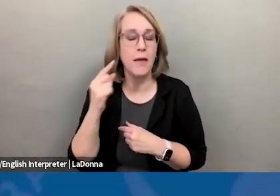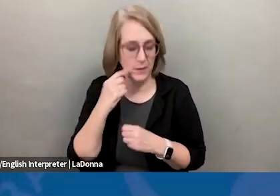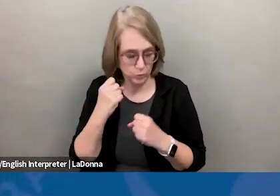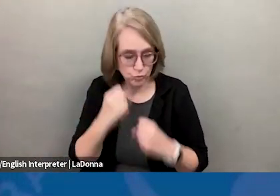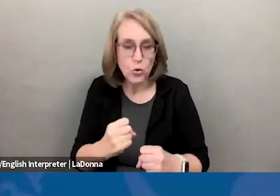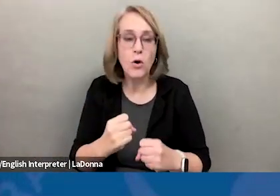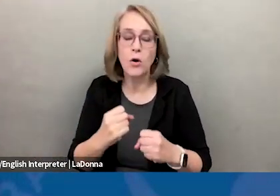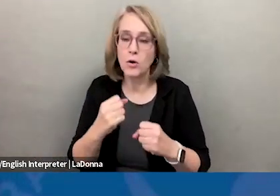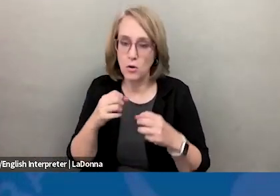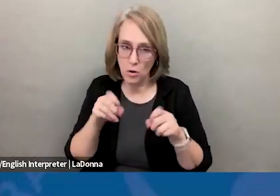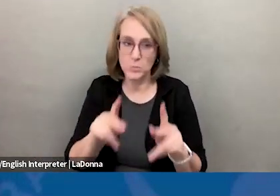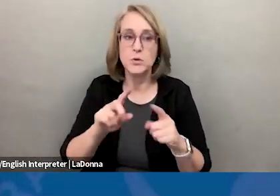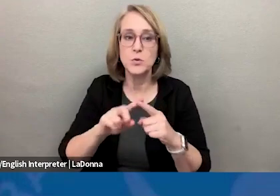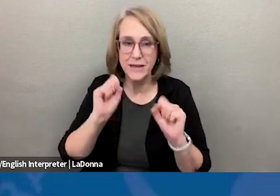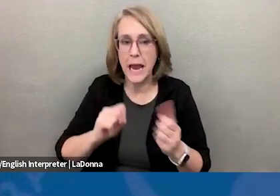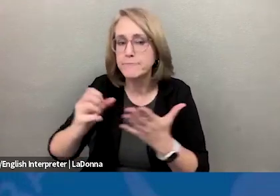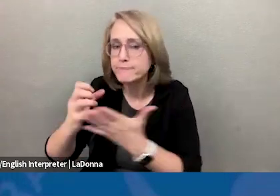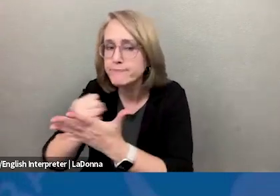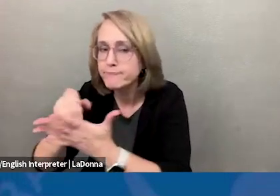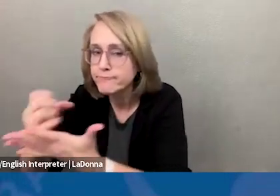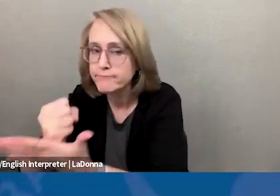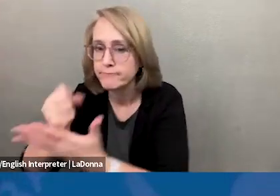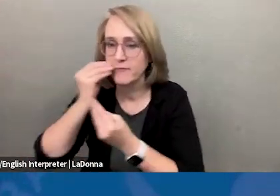have an opportunity to do that.